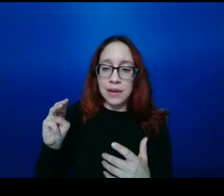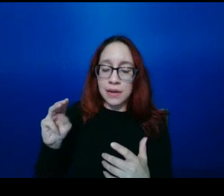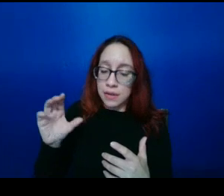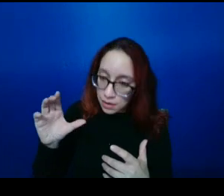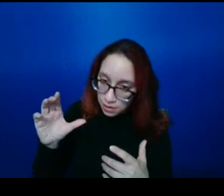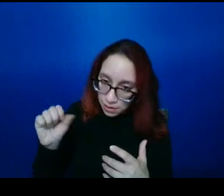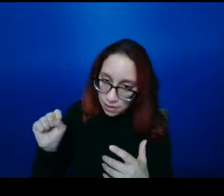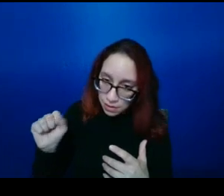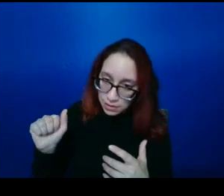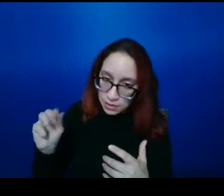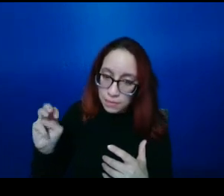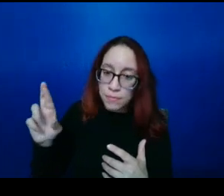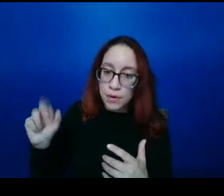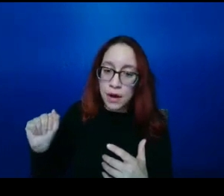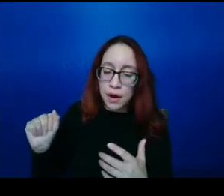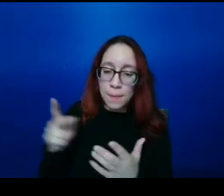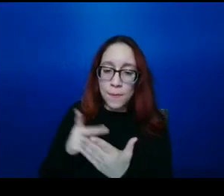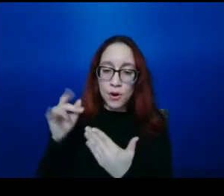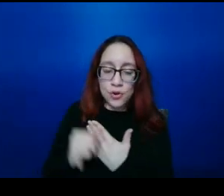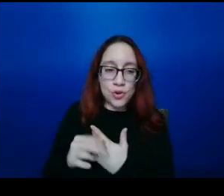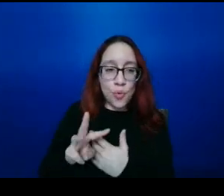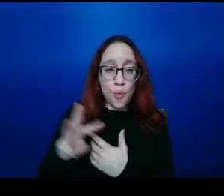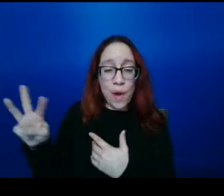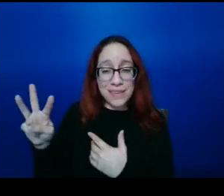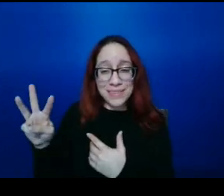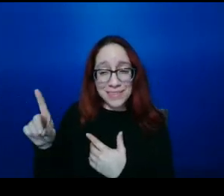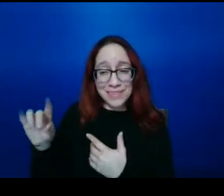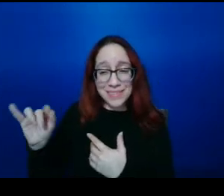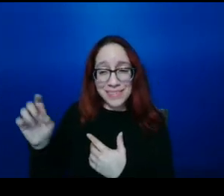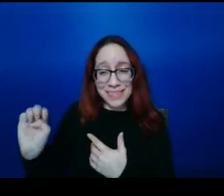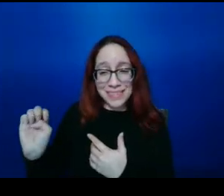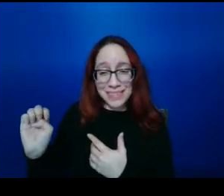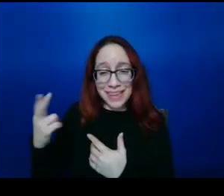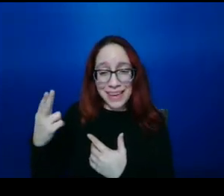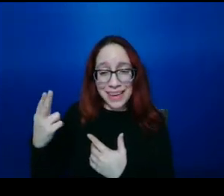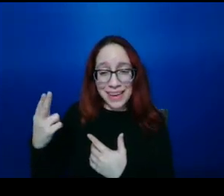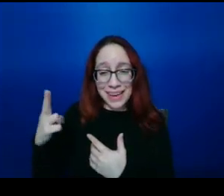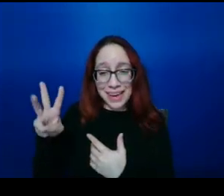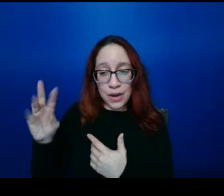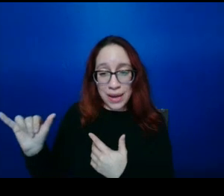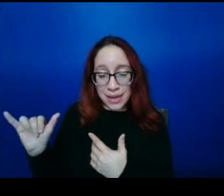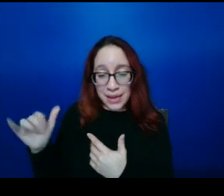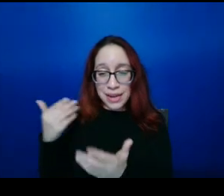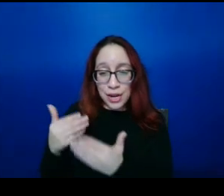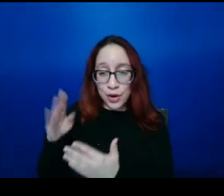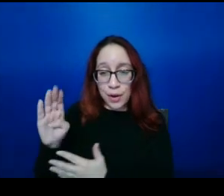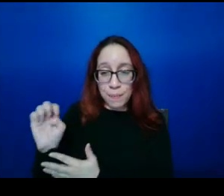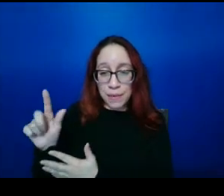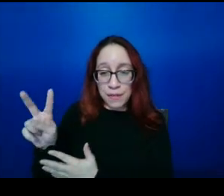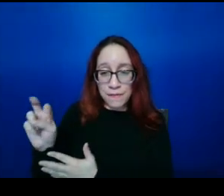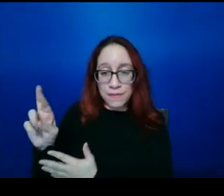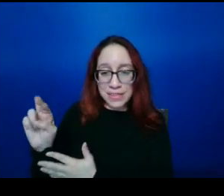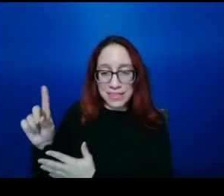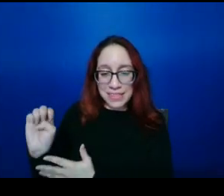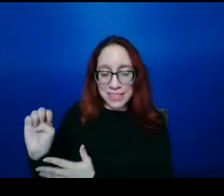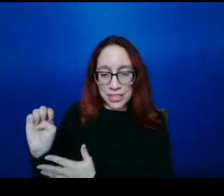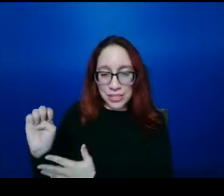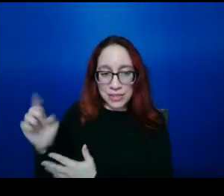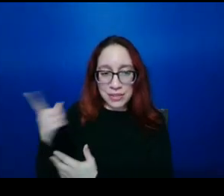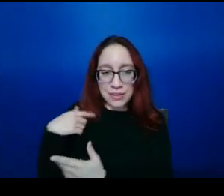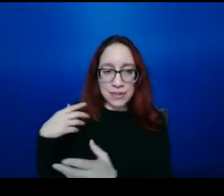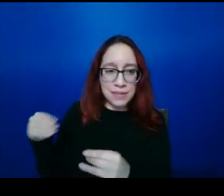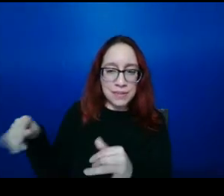on Dixie Highway on the west side of Dixie, just south of Belvedere Road, near the